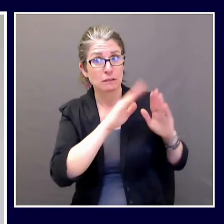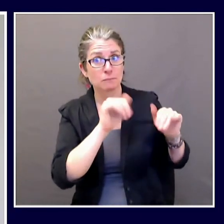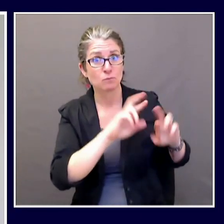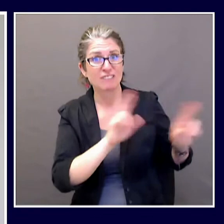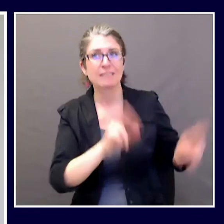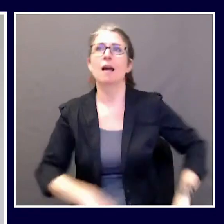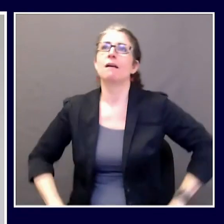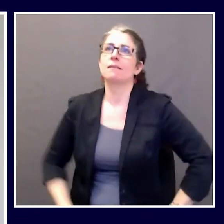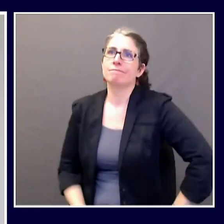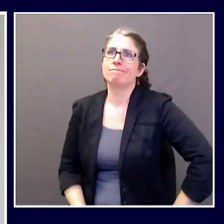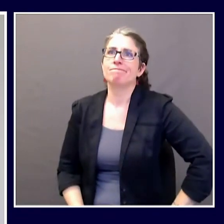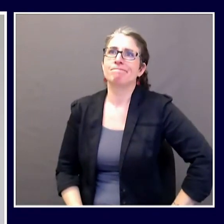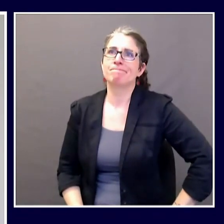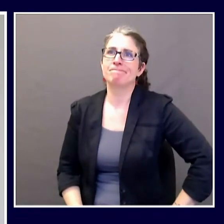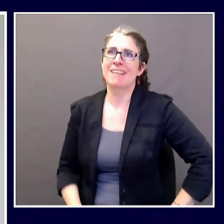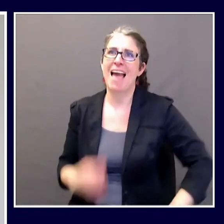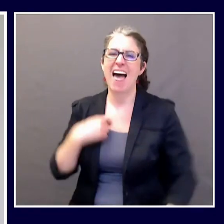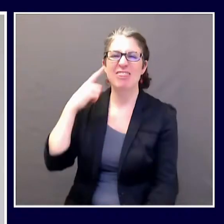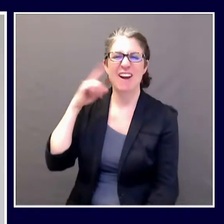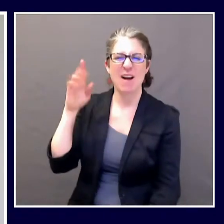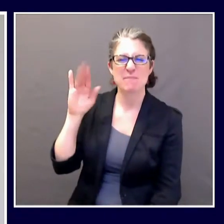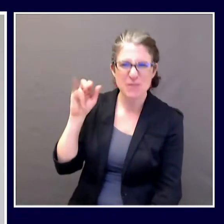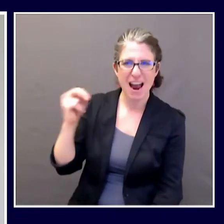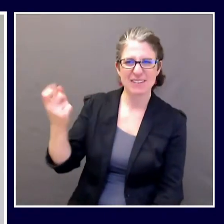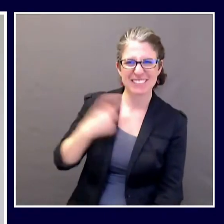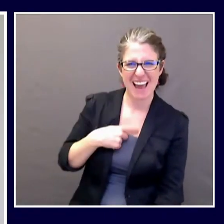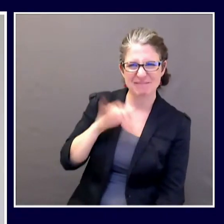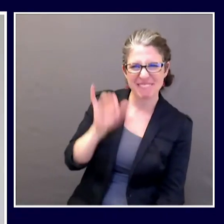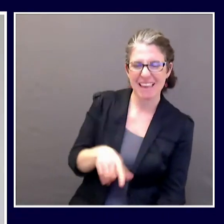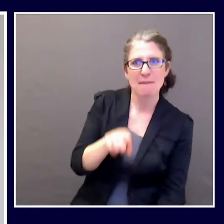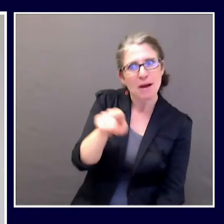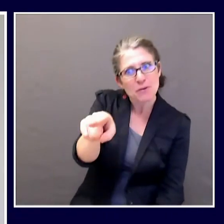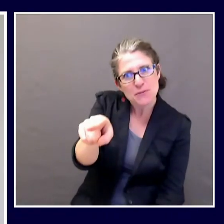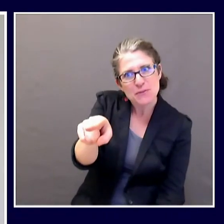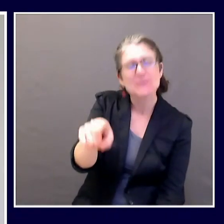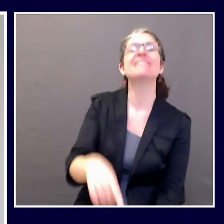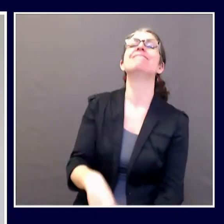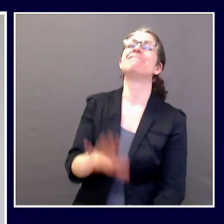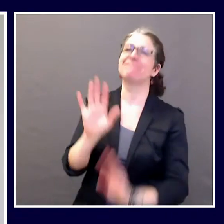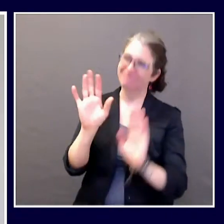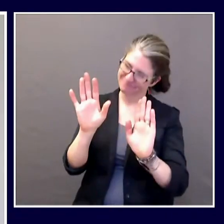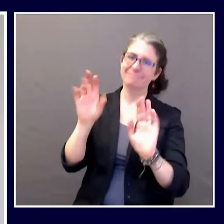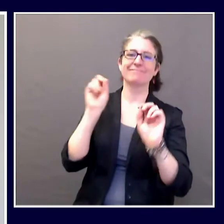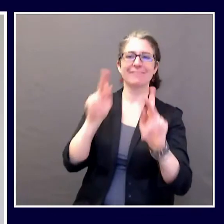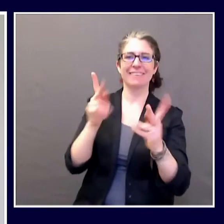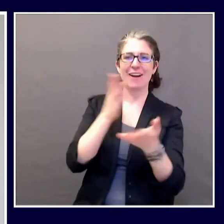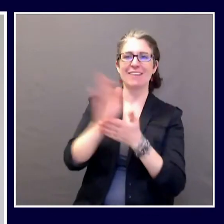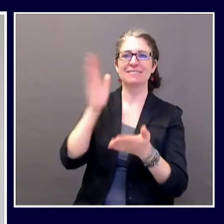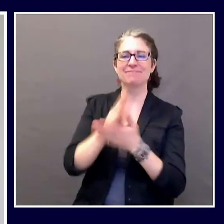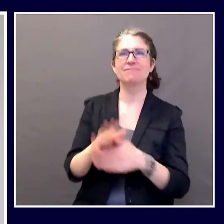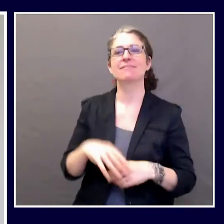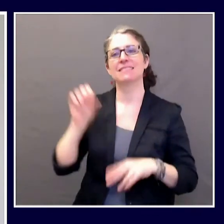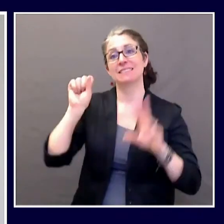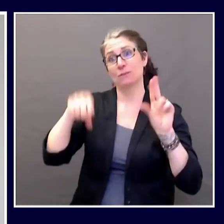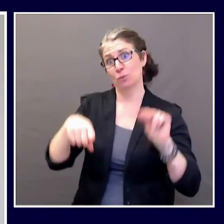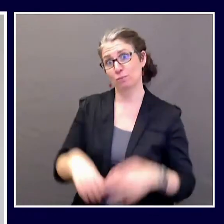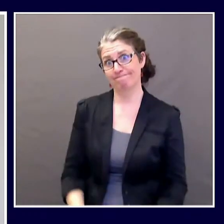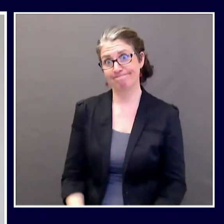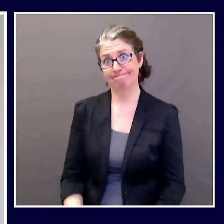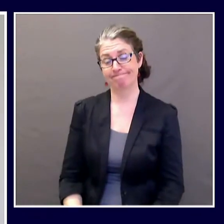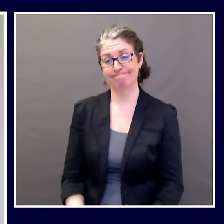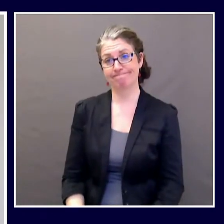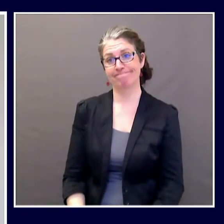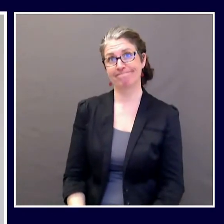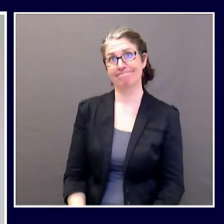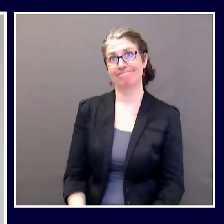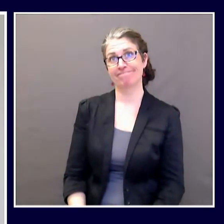that, but since you asked, Allison, the answer is yes and no. So let me talk about the scheduling piece first, and then